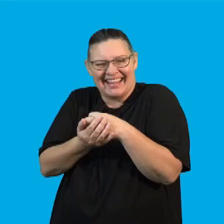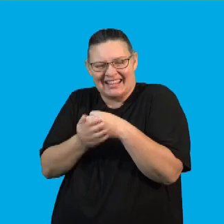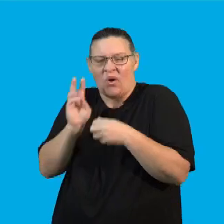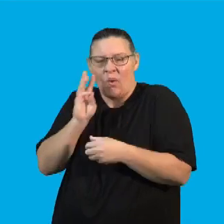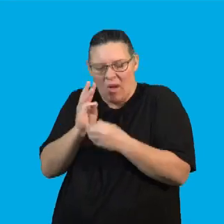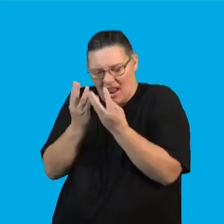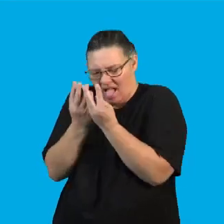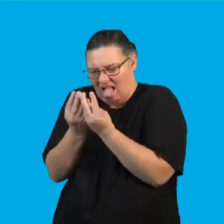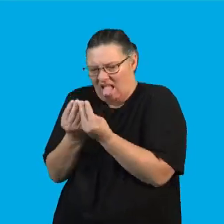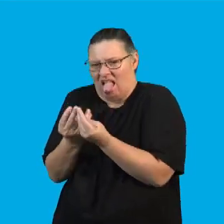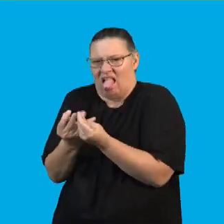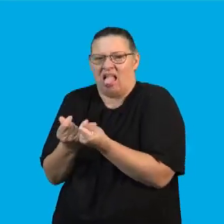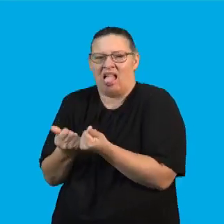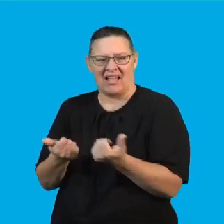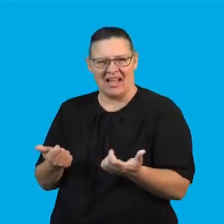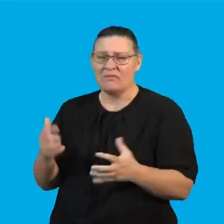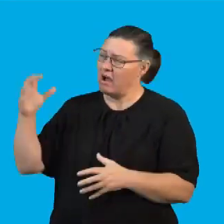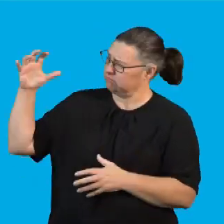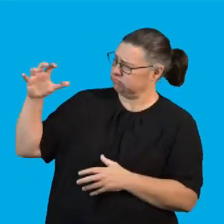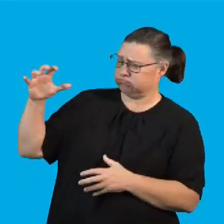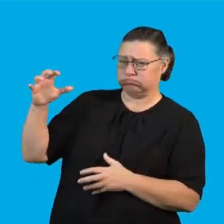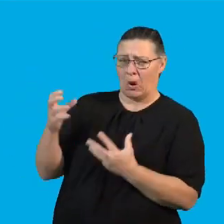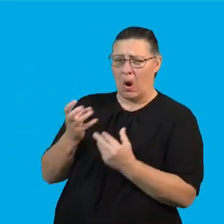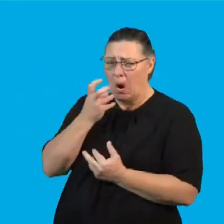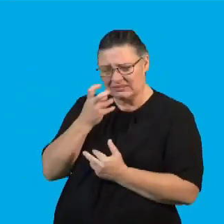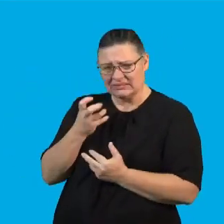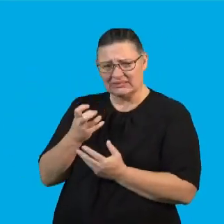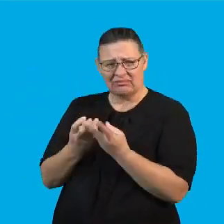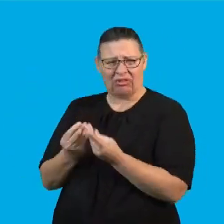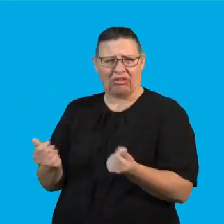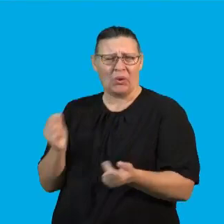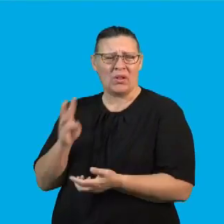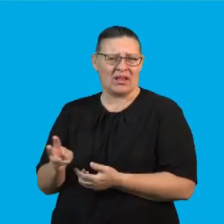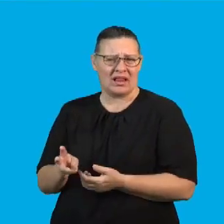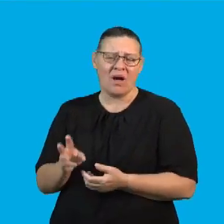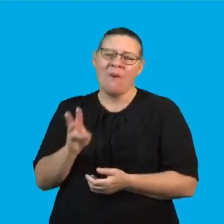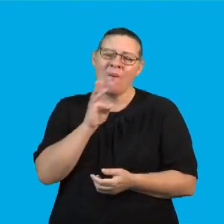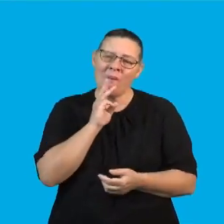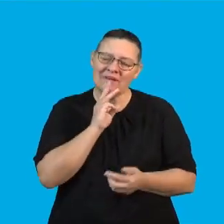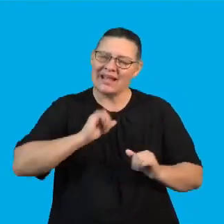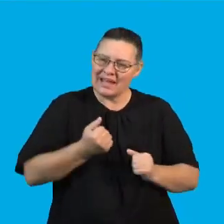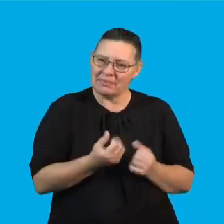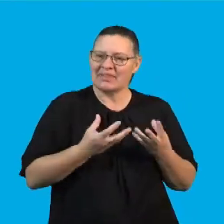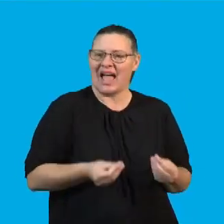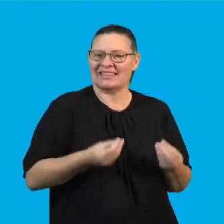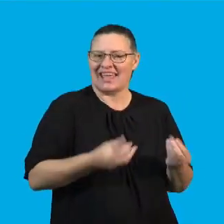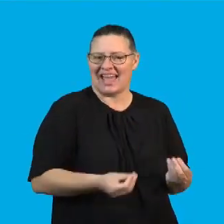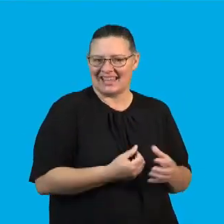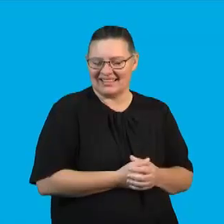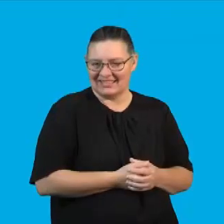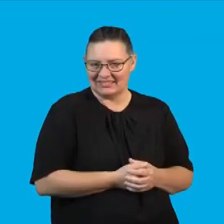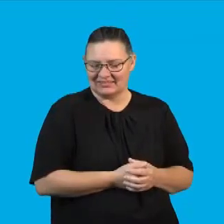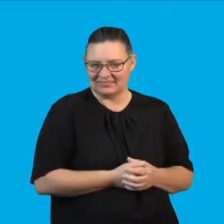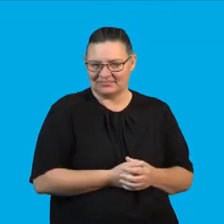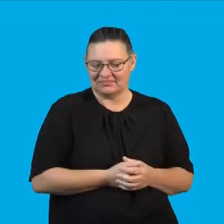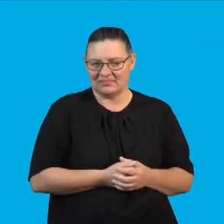are covered by gel, so they don't have a shell. and they must be in water. Otherwise,